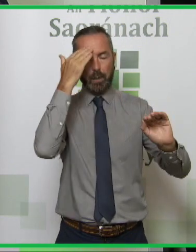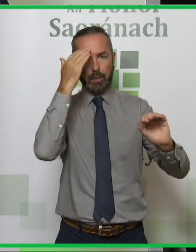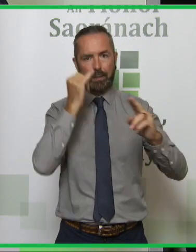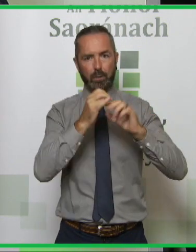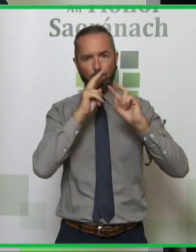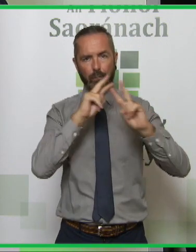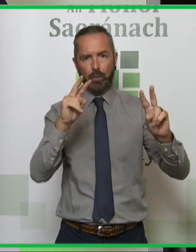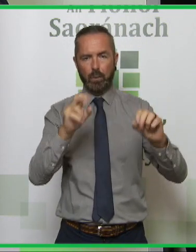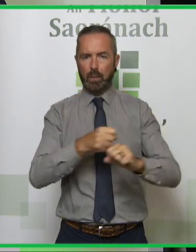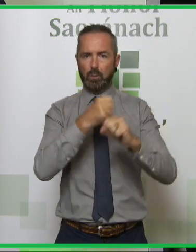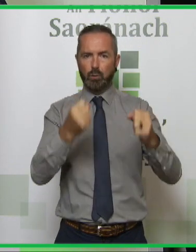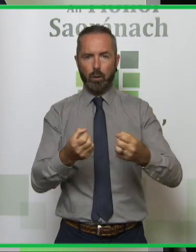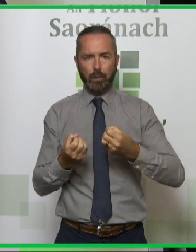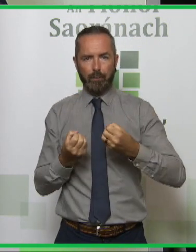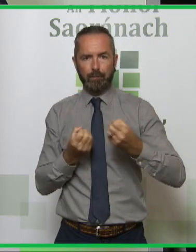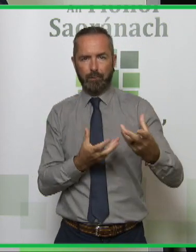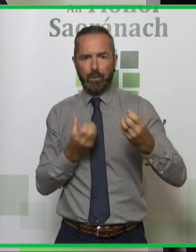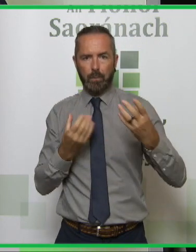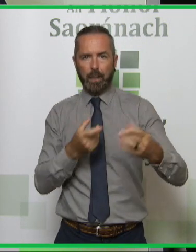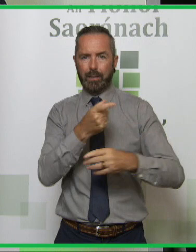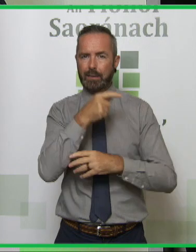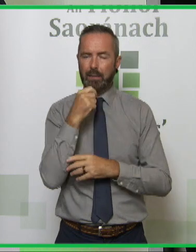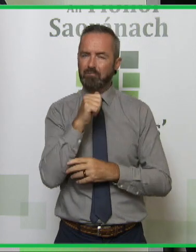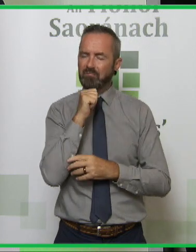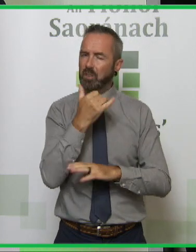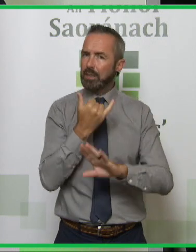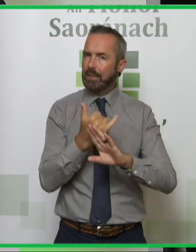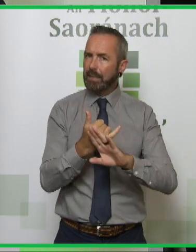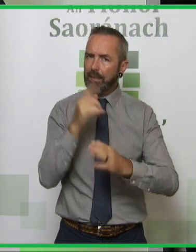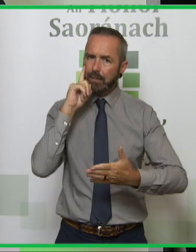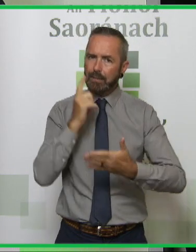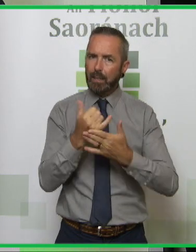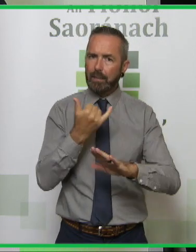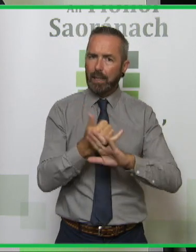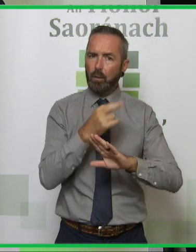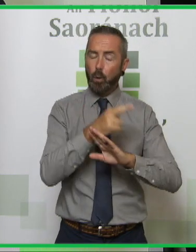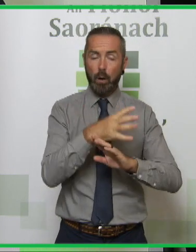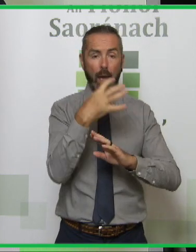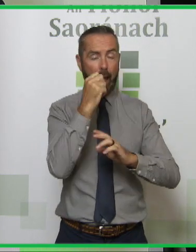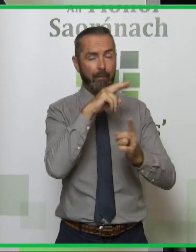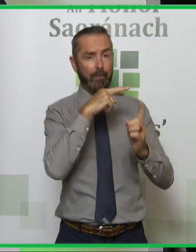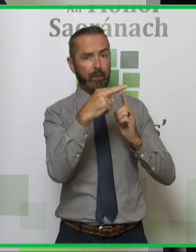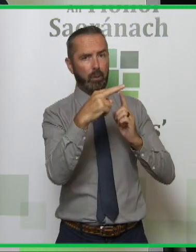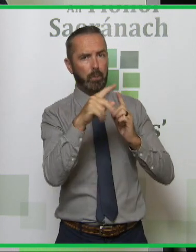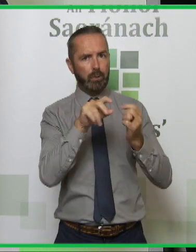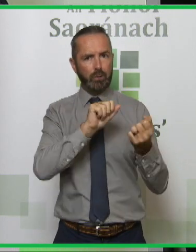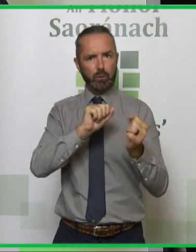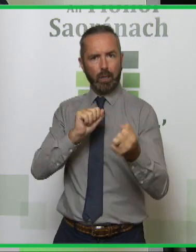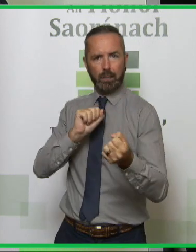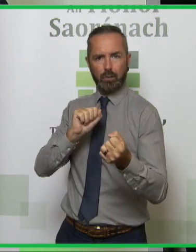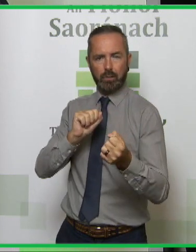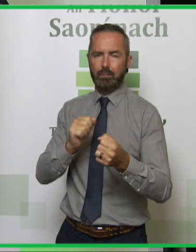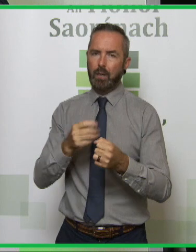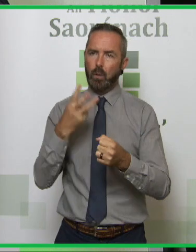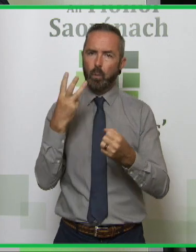strong feedback that says people, no, actually, I haven't firmed up my view, or my view might have changed. So I'd encourage you to keep going with that and respect each other's